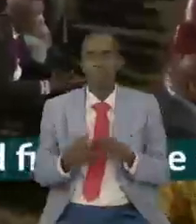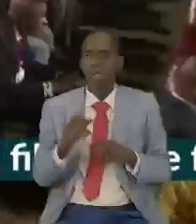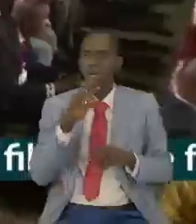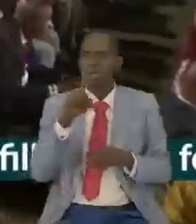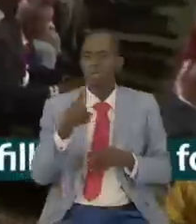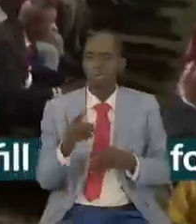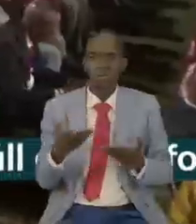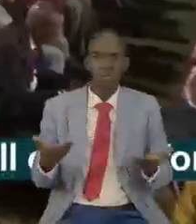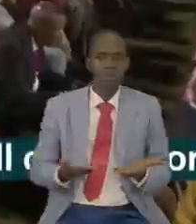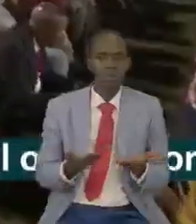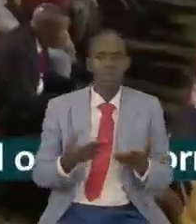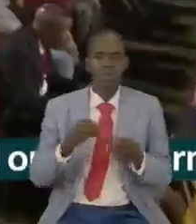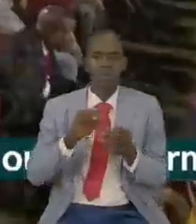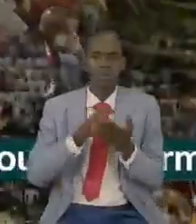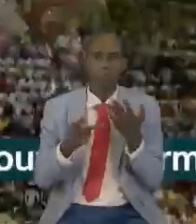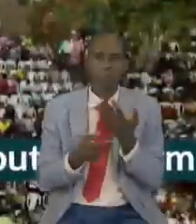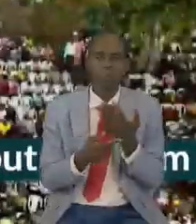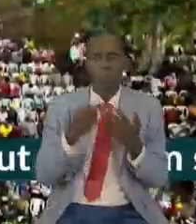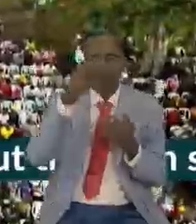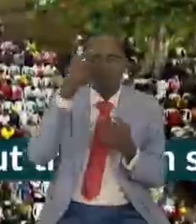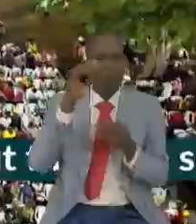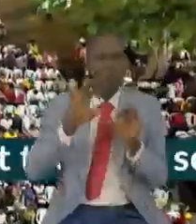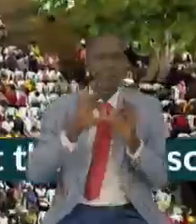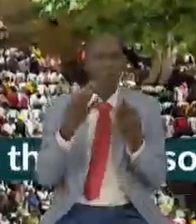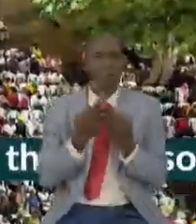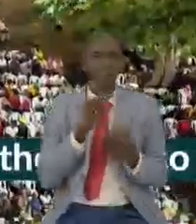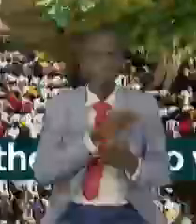river. Same thing you do there now. What are you doing here now